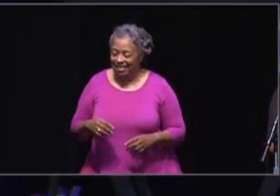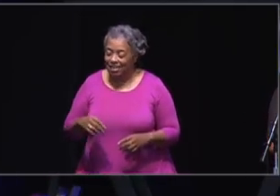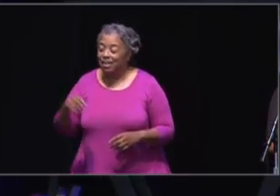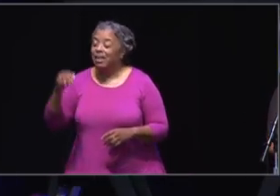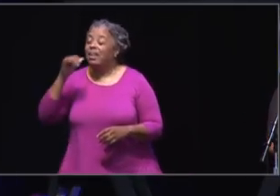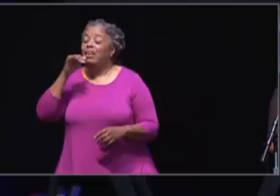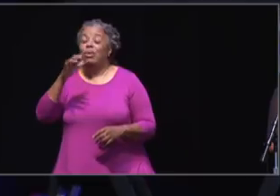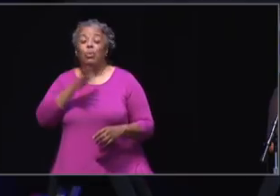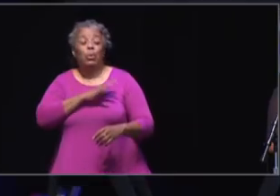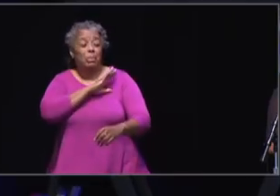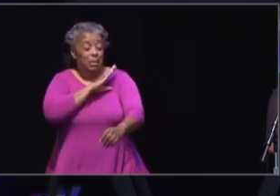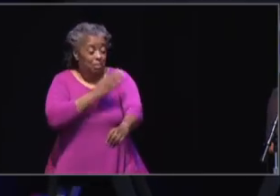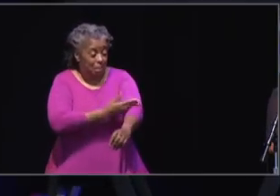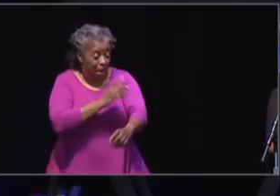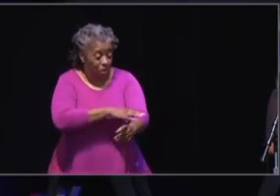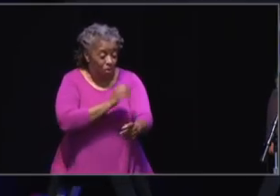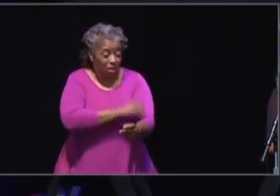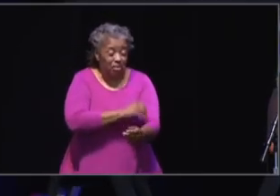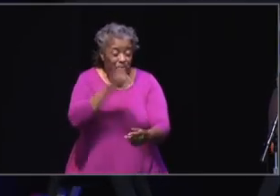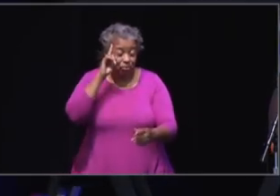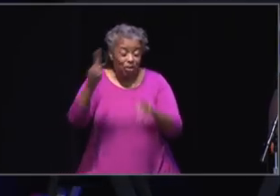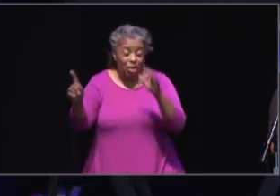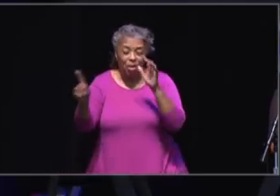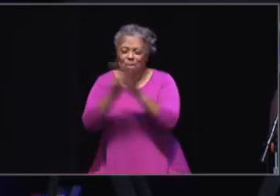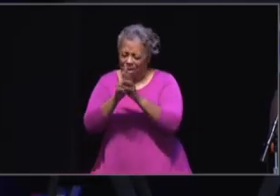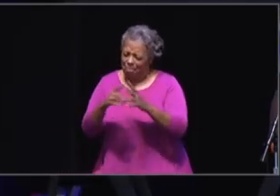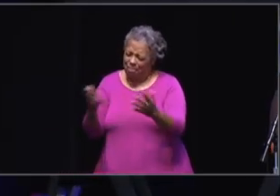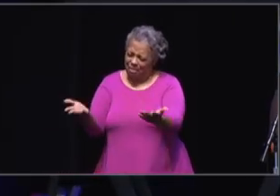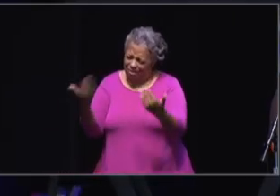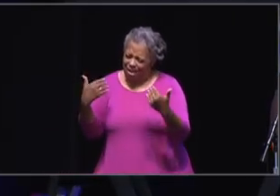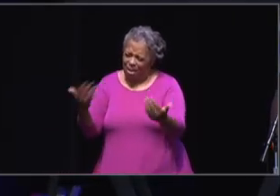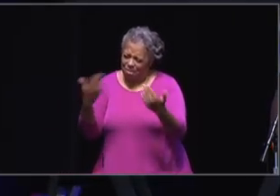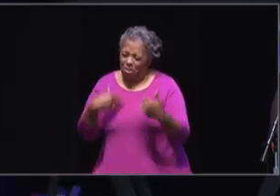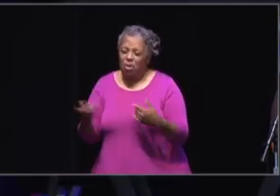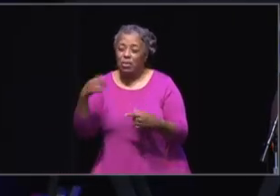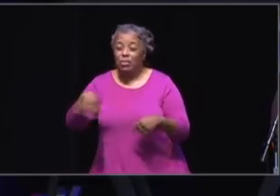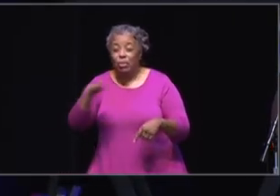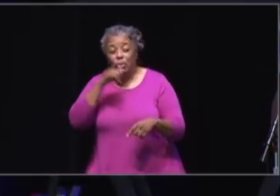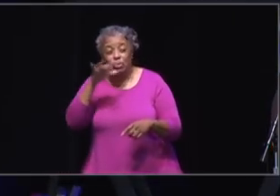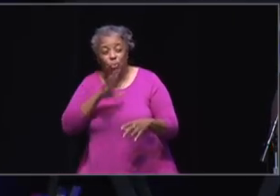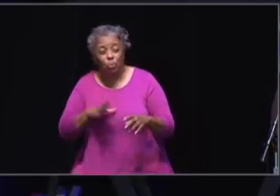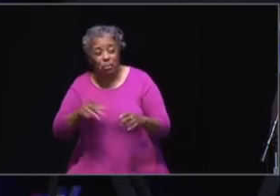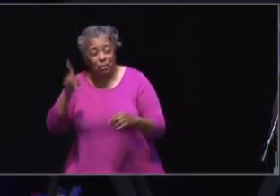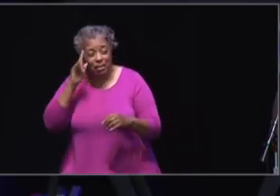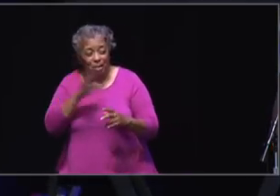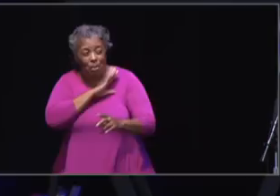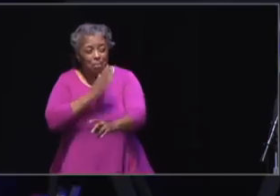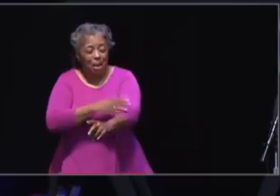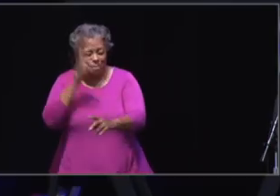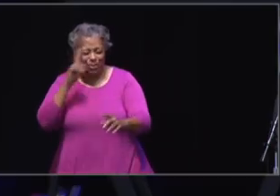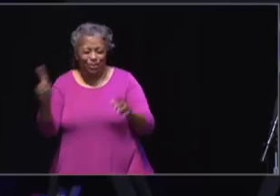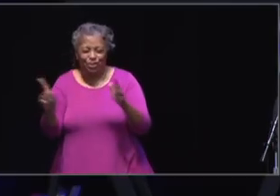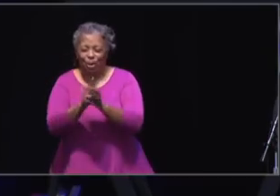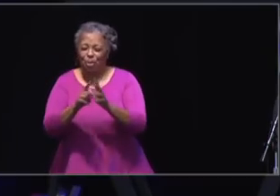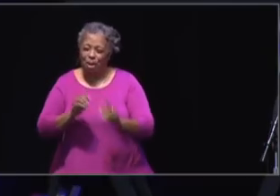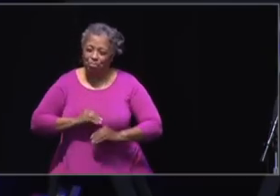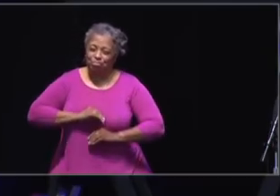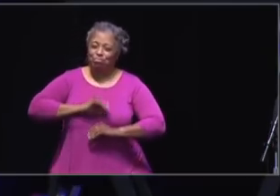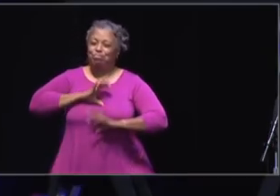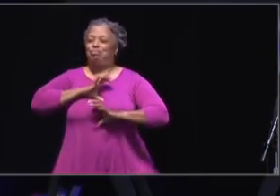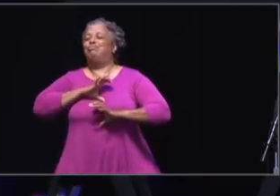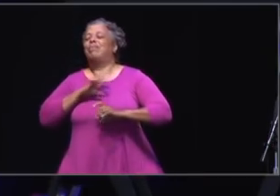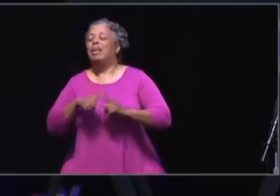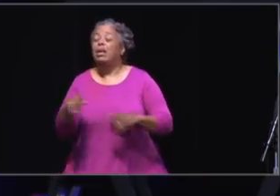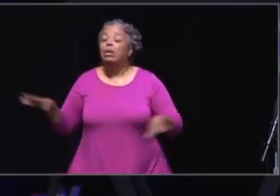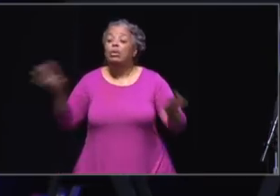women come down, won't you? Sing till the power of the women come down. Lift up your